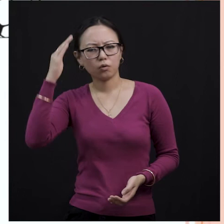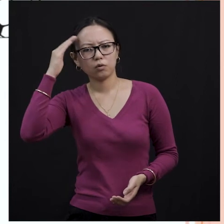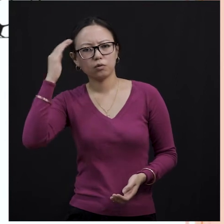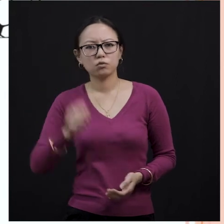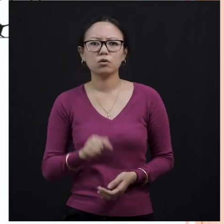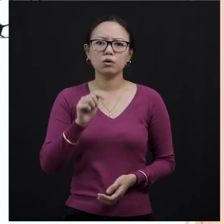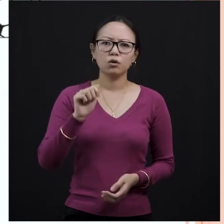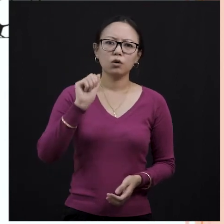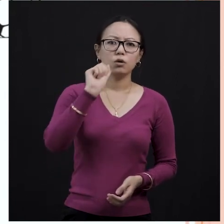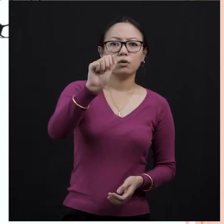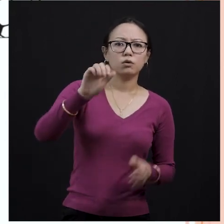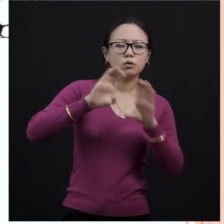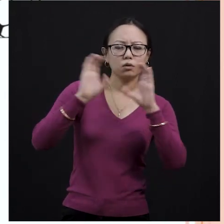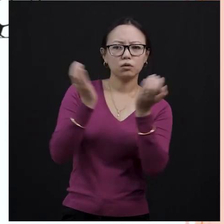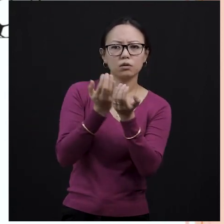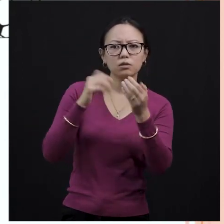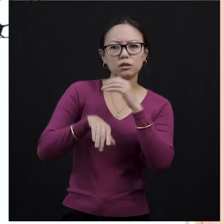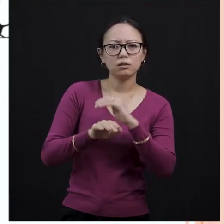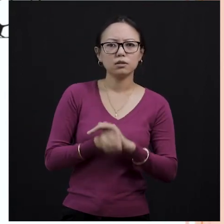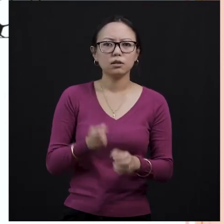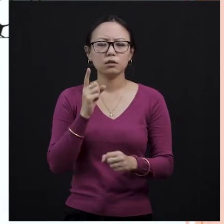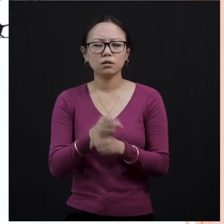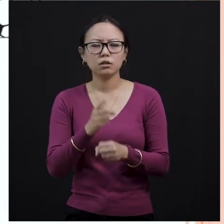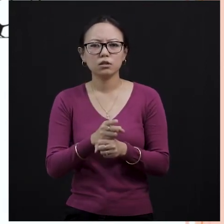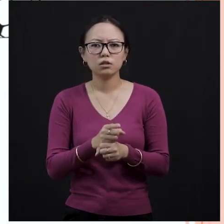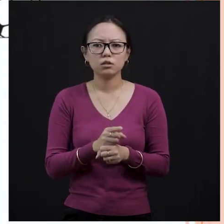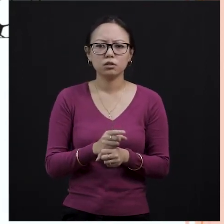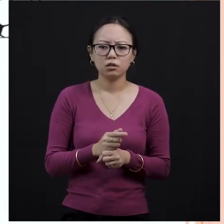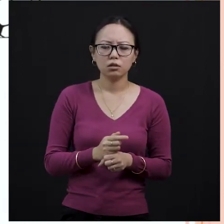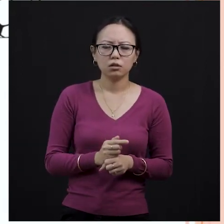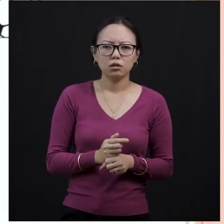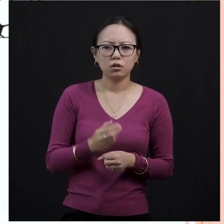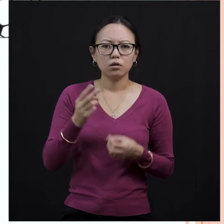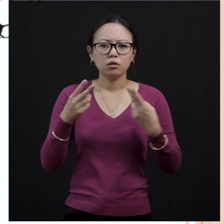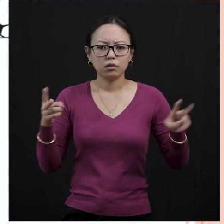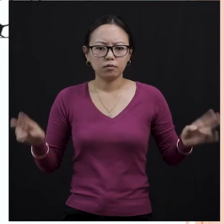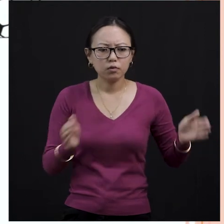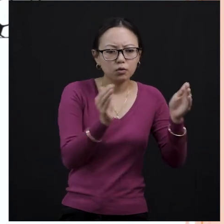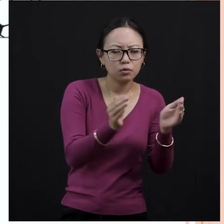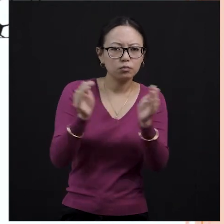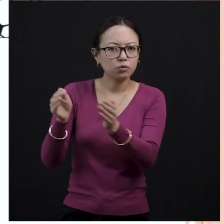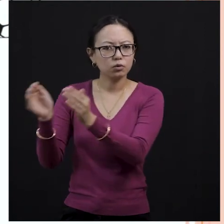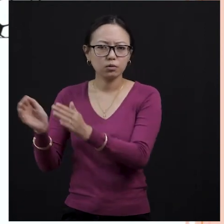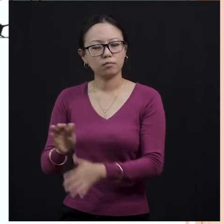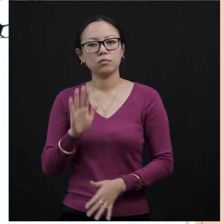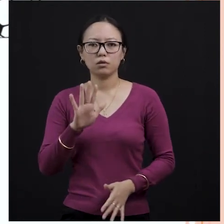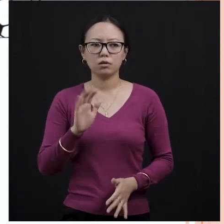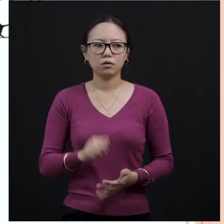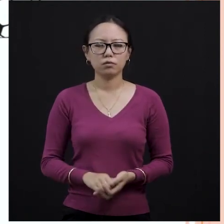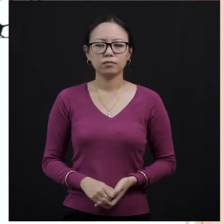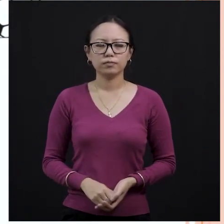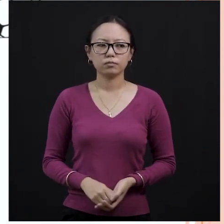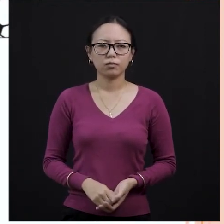during different times, right? You have a different group of friends, you have a different group of books, you know. So this is the